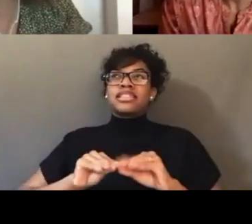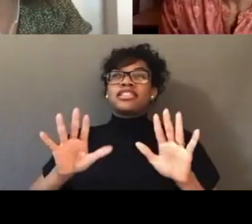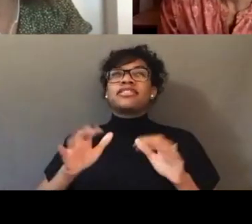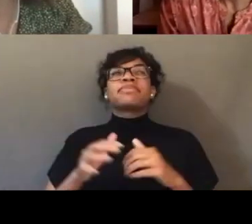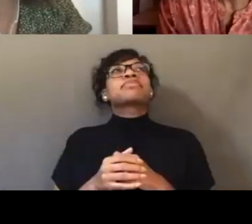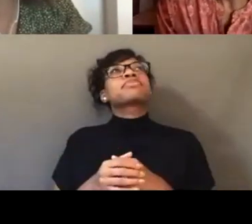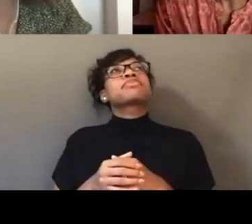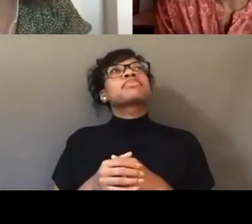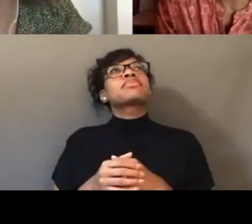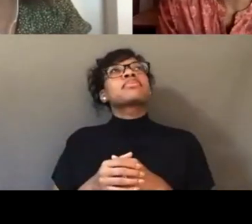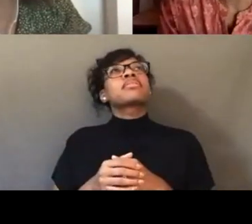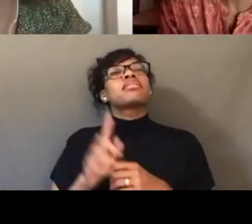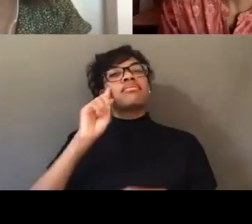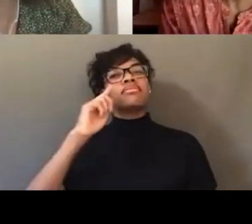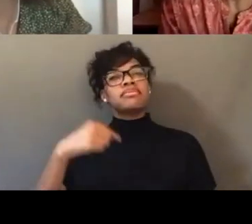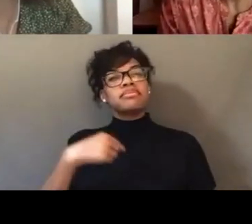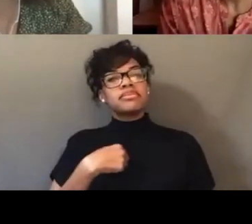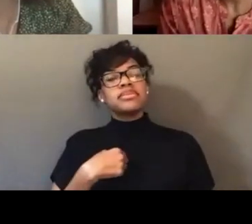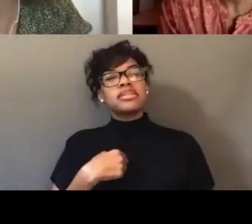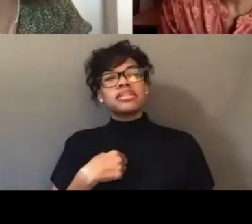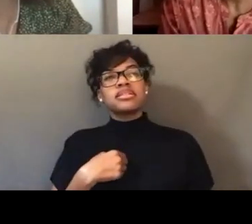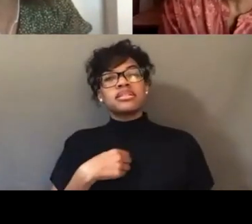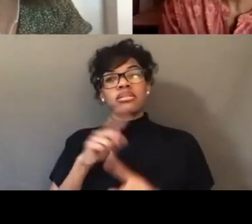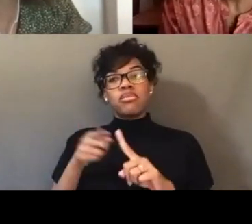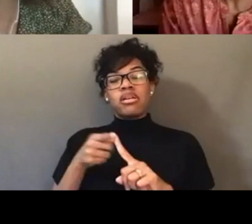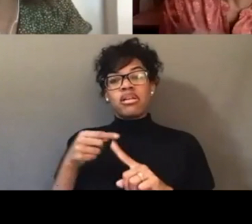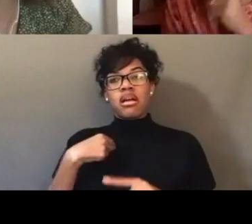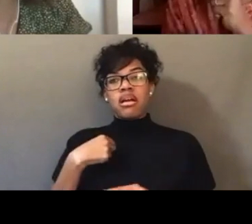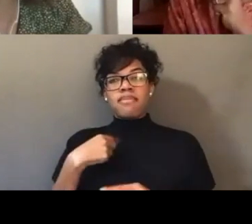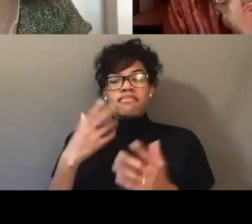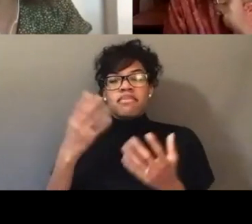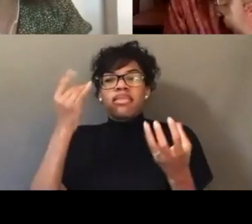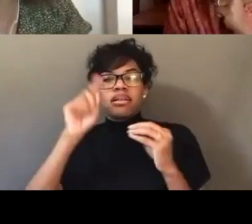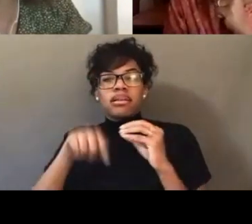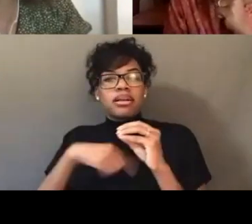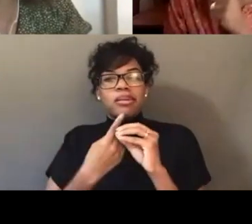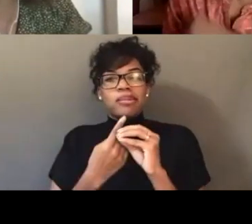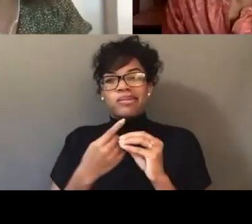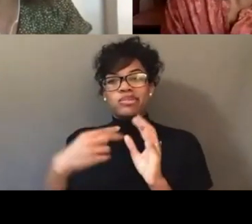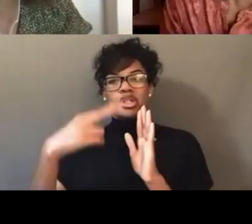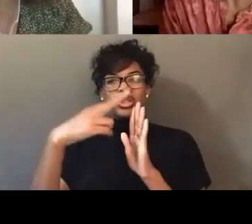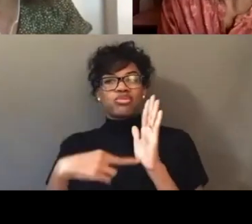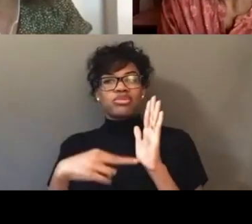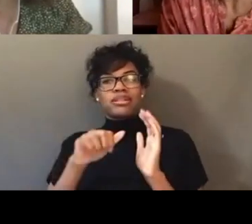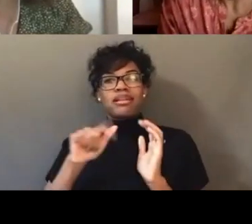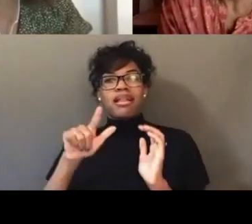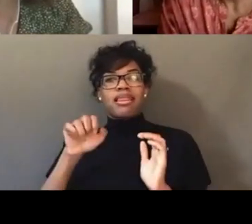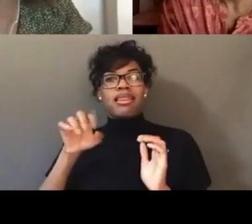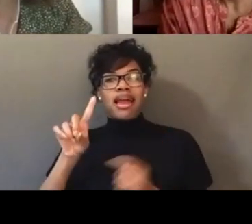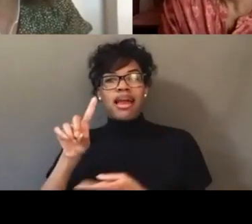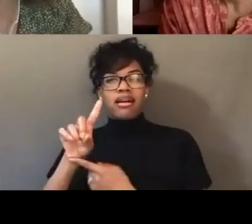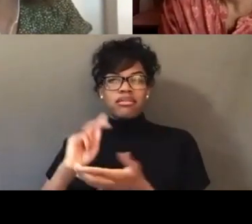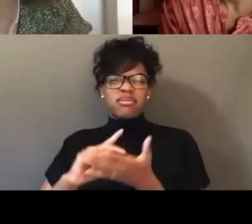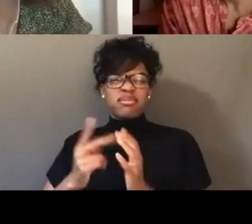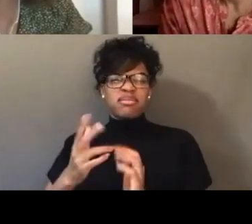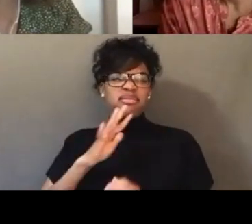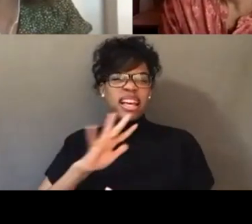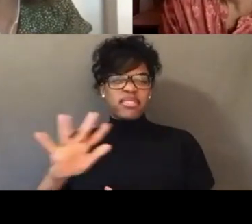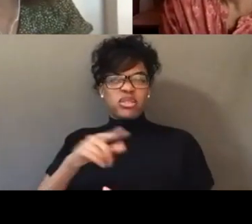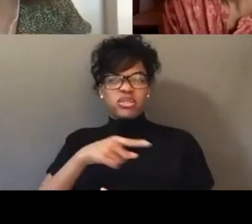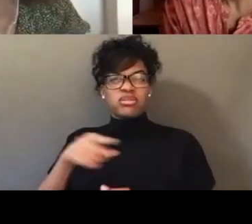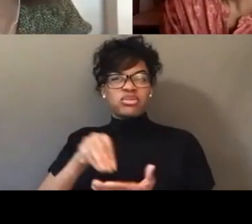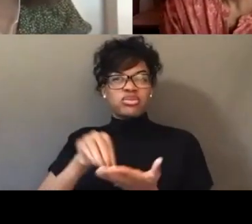me, when I am picking a read aloud for the five-year-olds, I'm thinking, what's happening in the world right now? How is